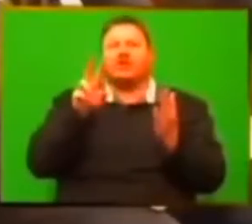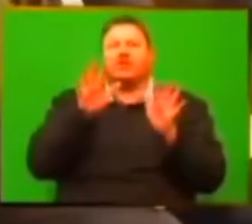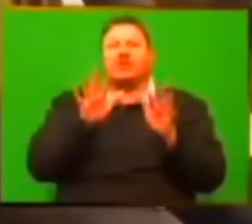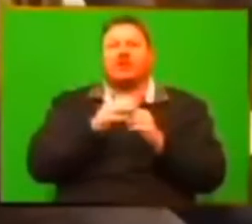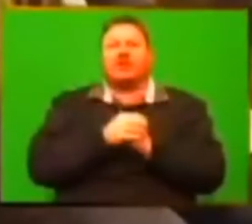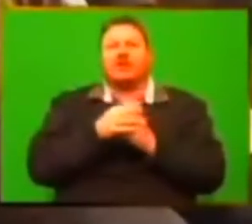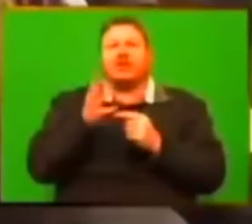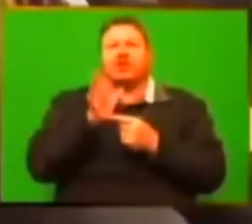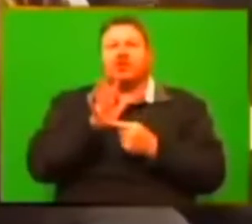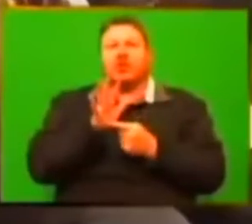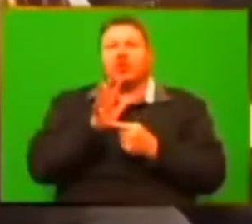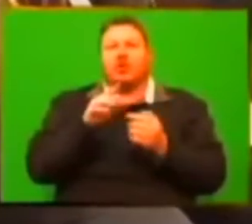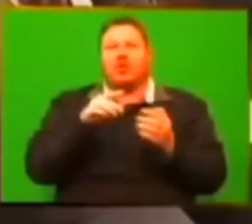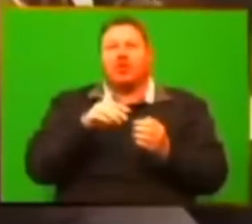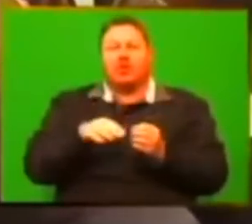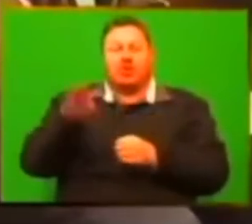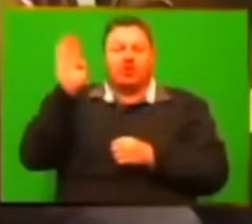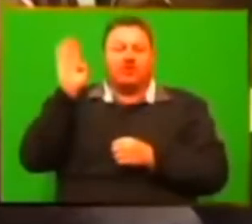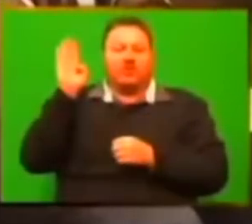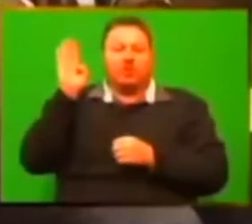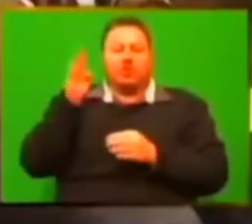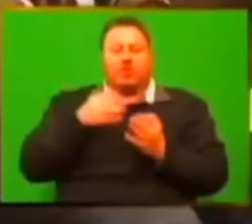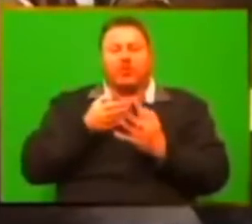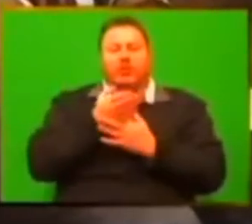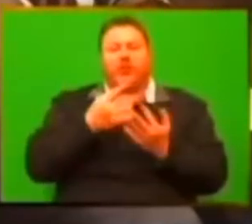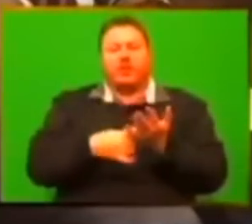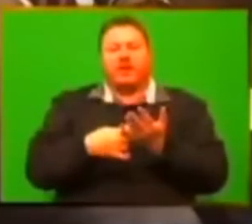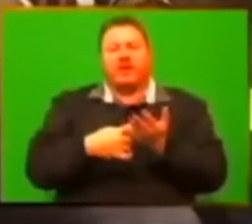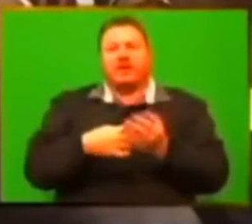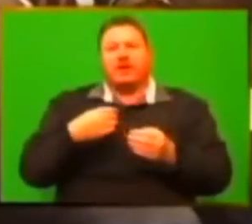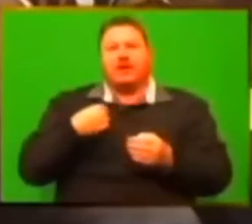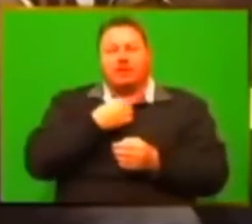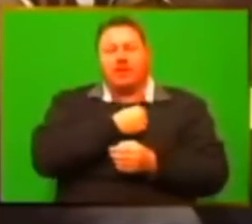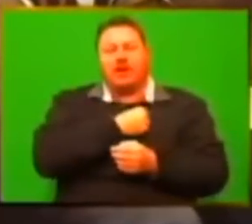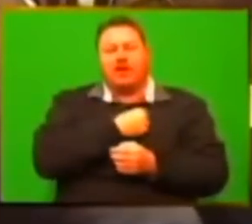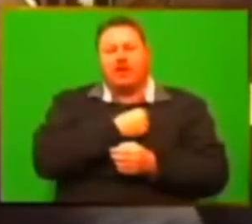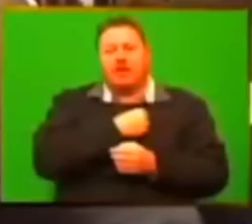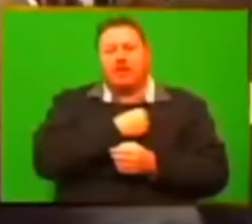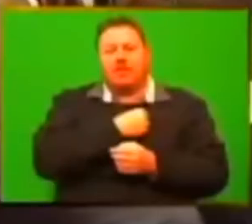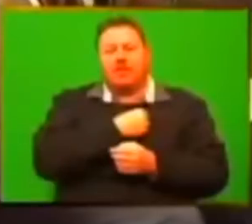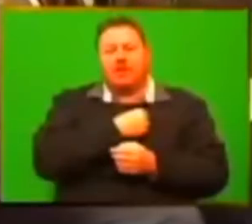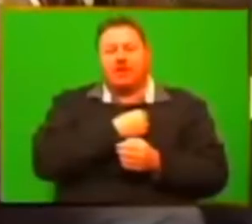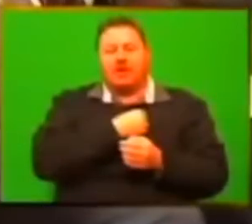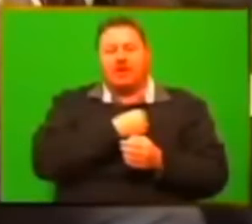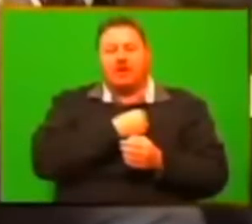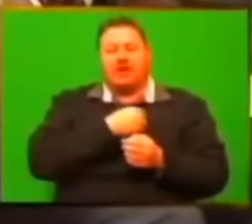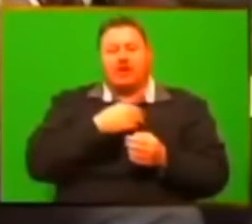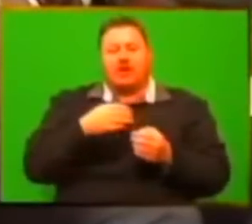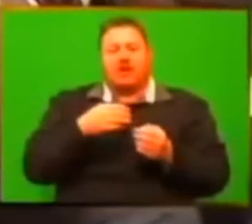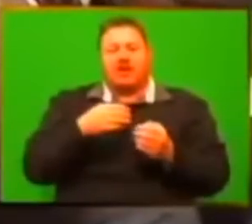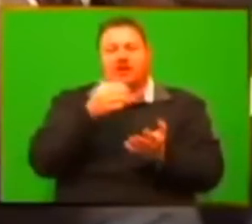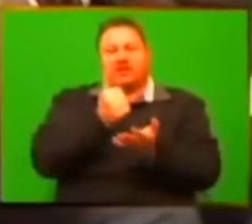which indicates that when a point of order is raised during the debate, the member called to order must resume his or her seat, and after the point of order has